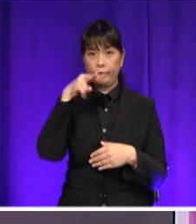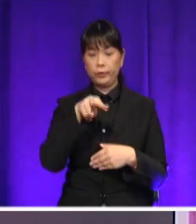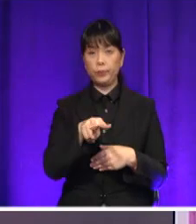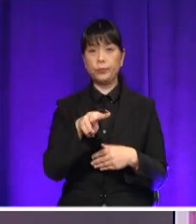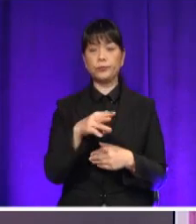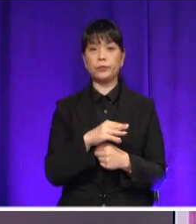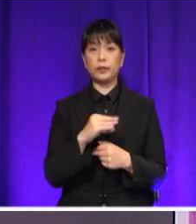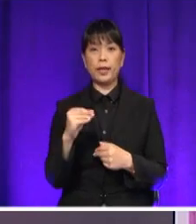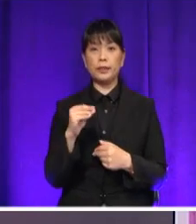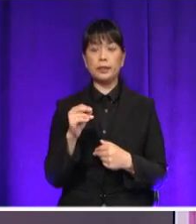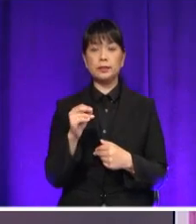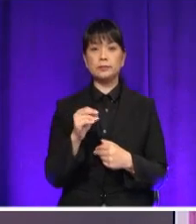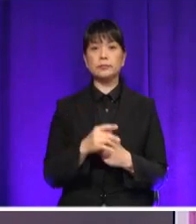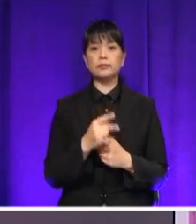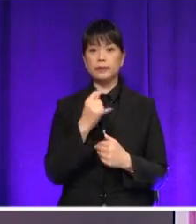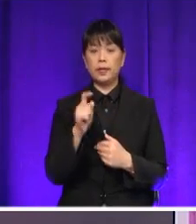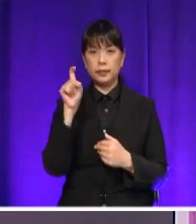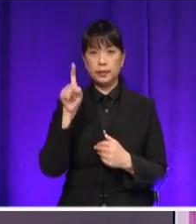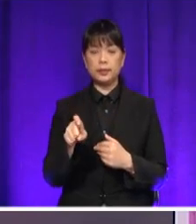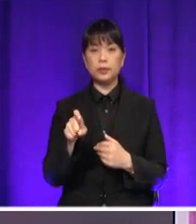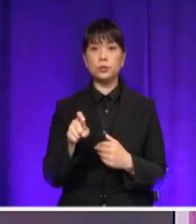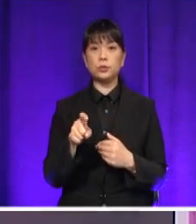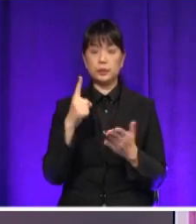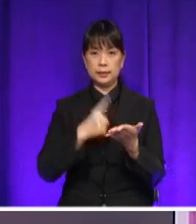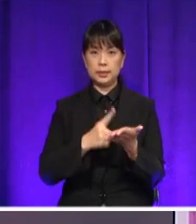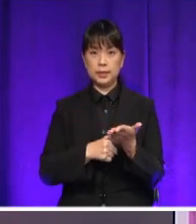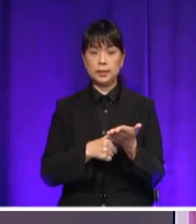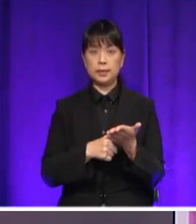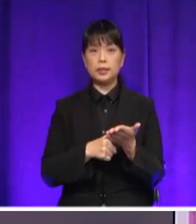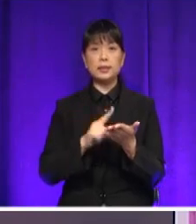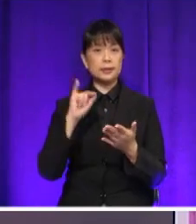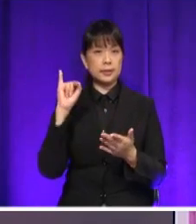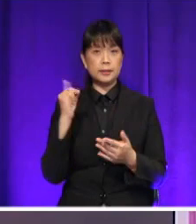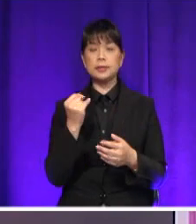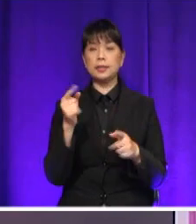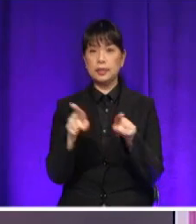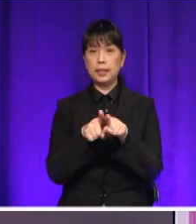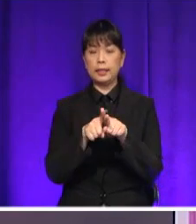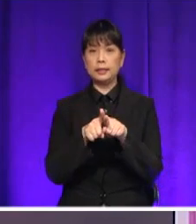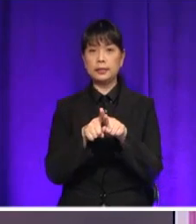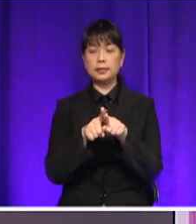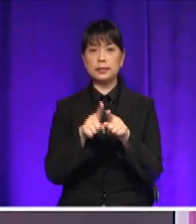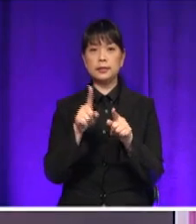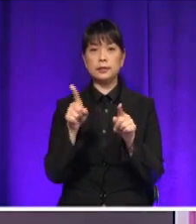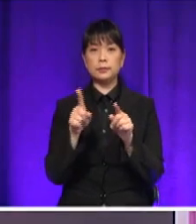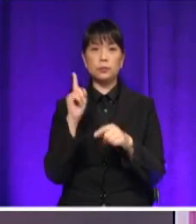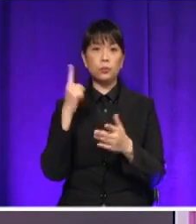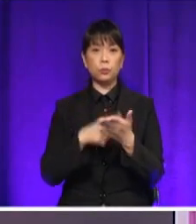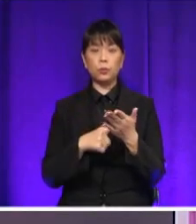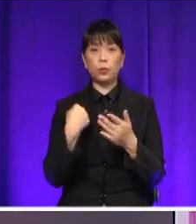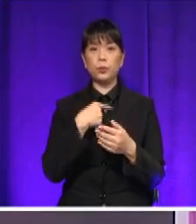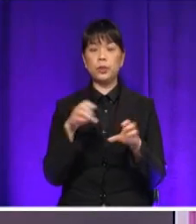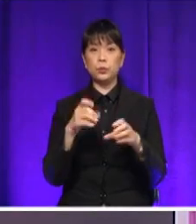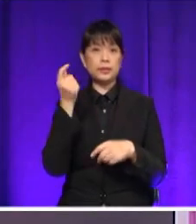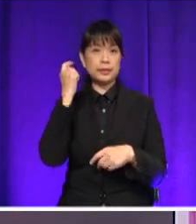will have to come to a decision to decide, just like what we did just now. Okay. So, are you ready to watch the video? We're so ready. Double thumbs